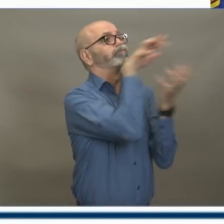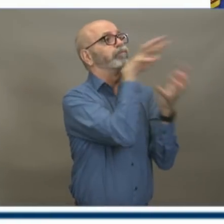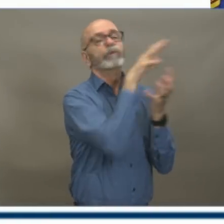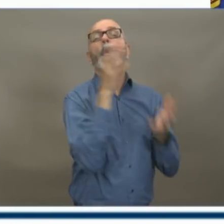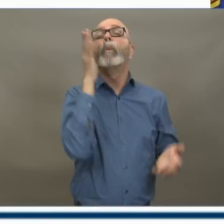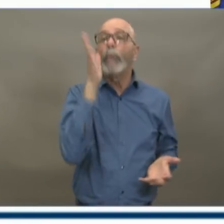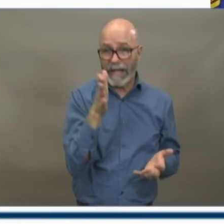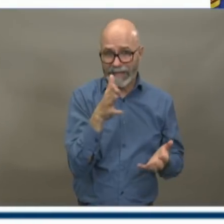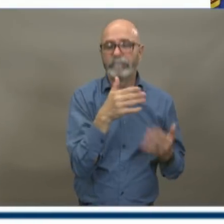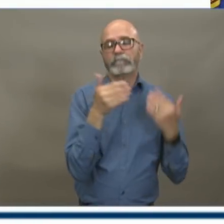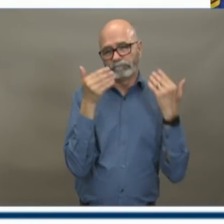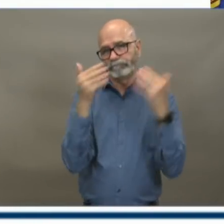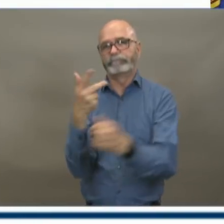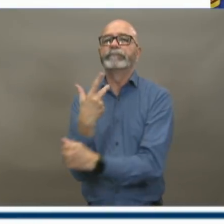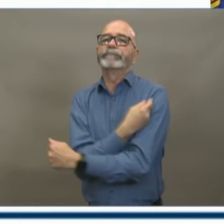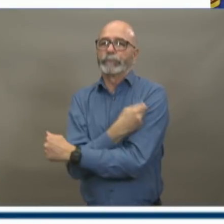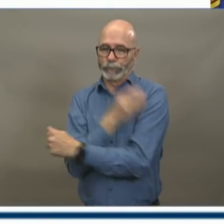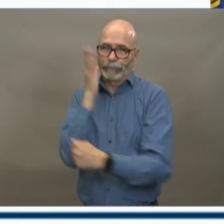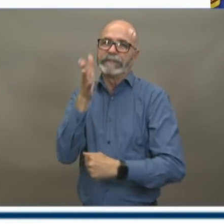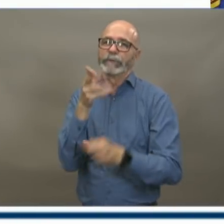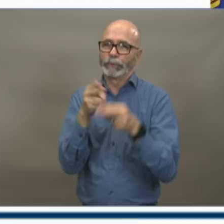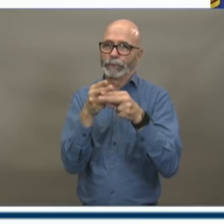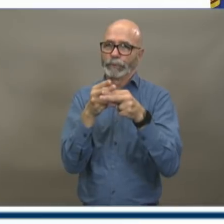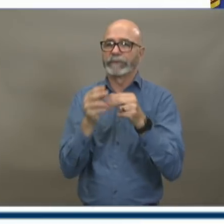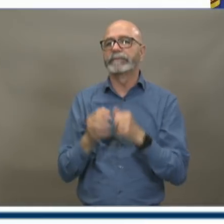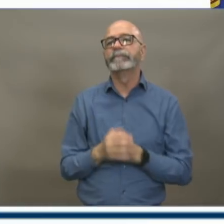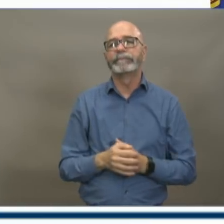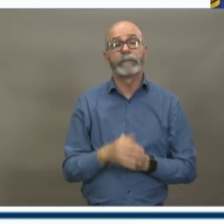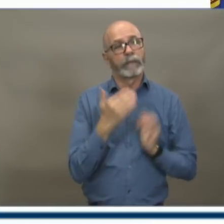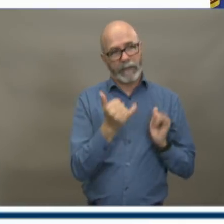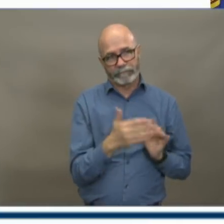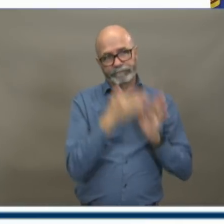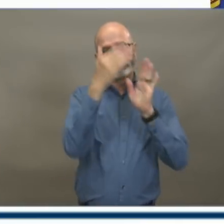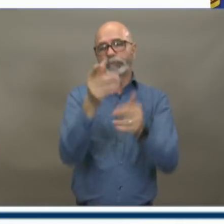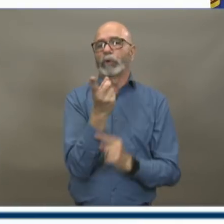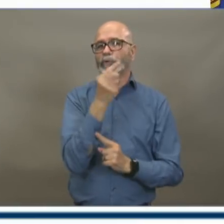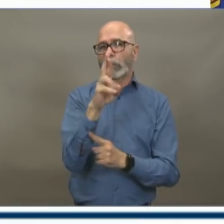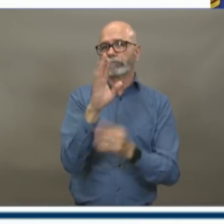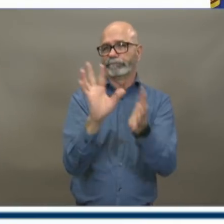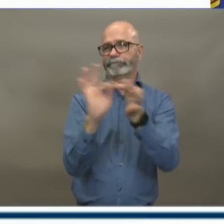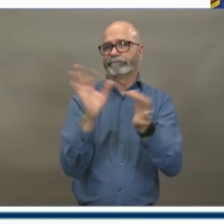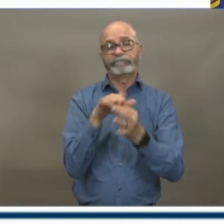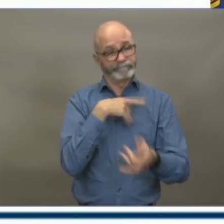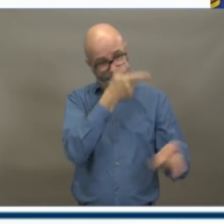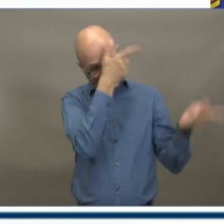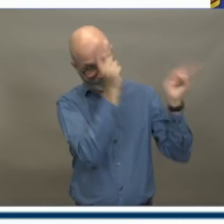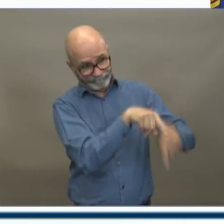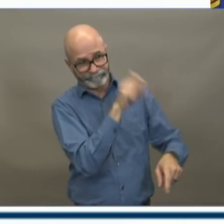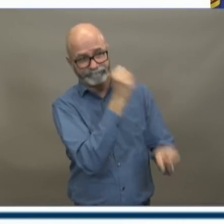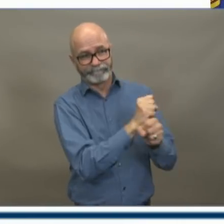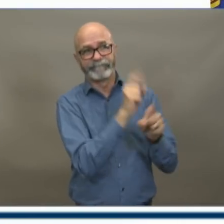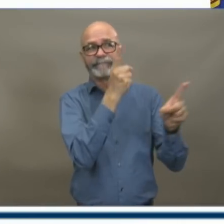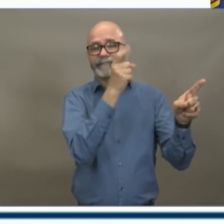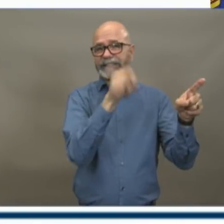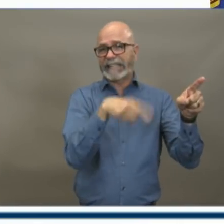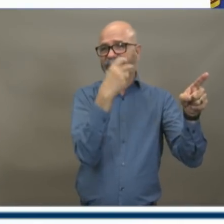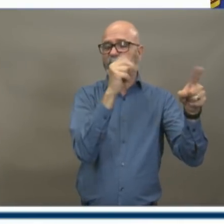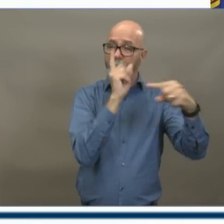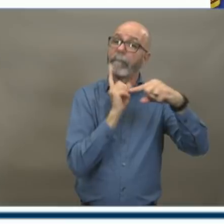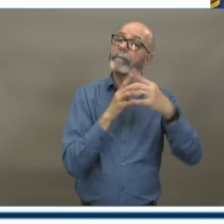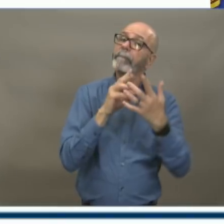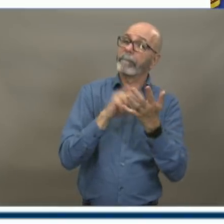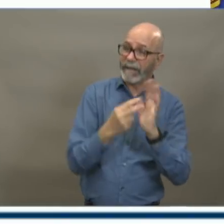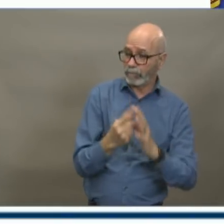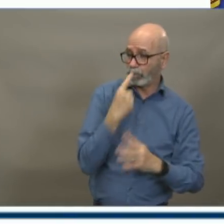afternoon, everybody. And as the Premier mentioned, we have one active case in the Central Zone today for a total of 11 active cases in